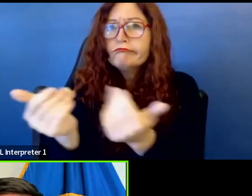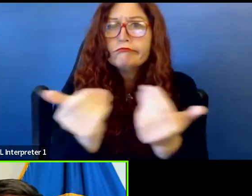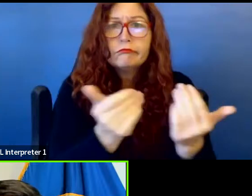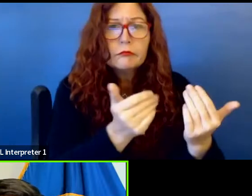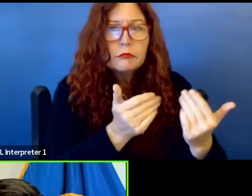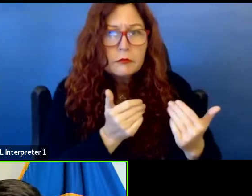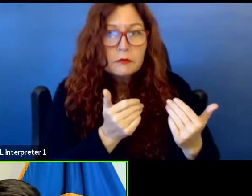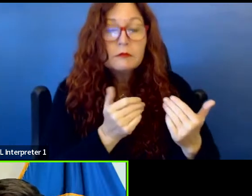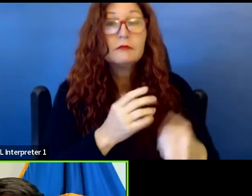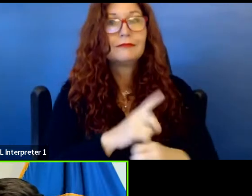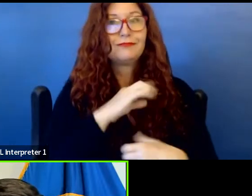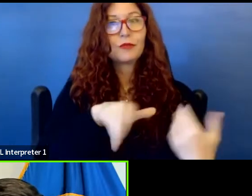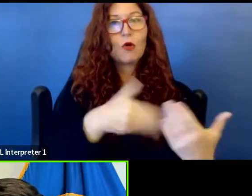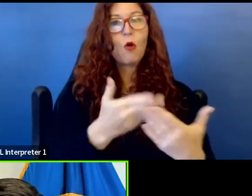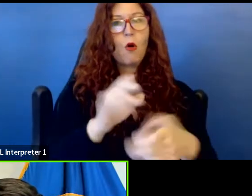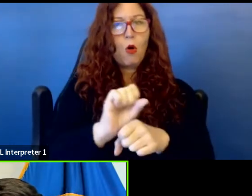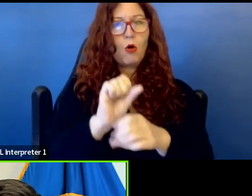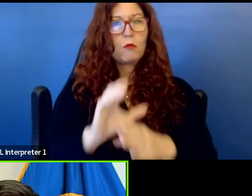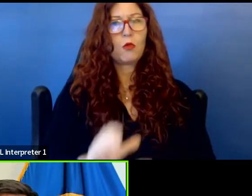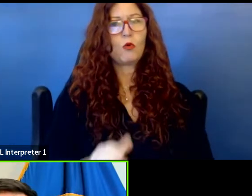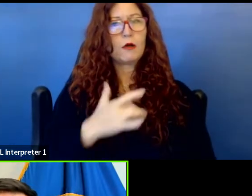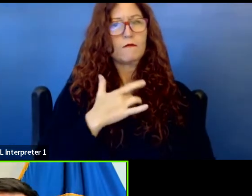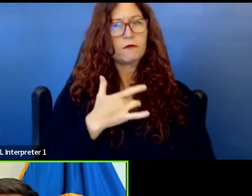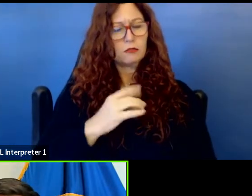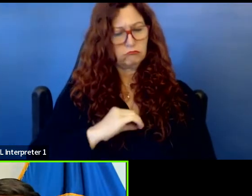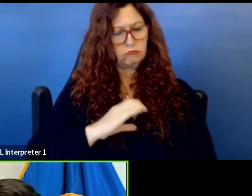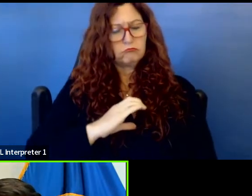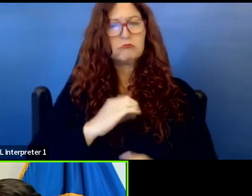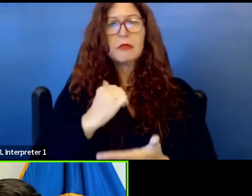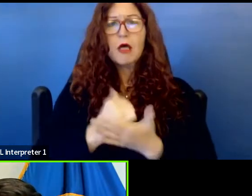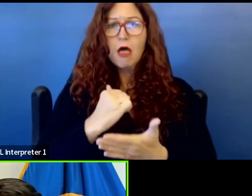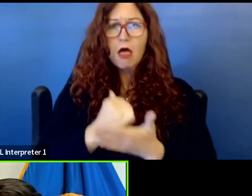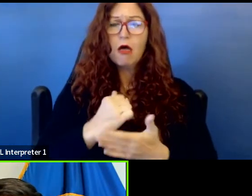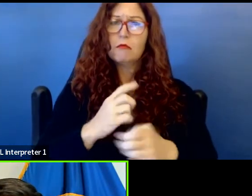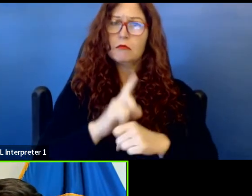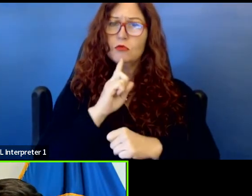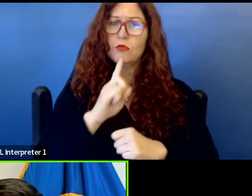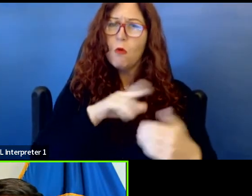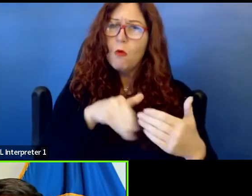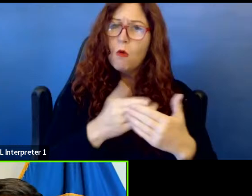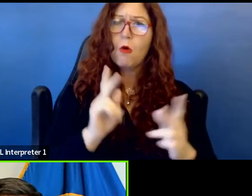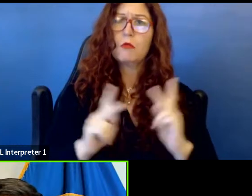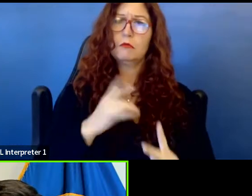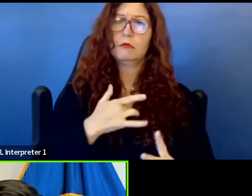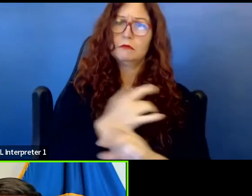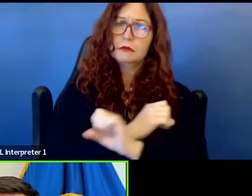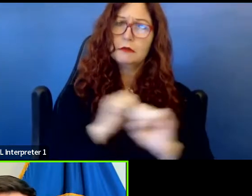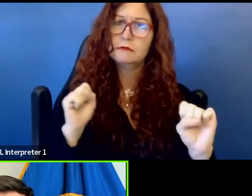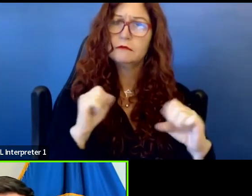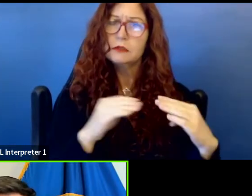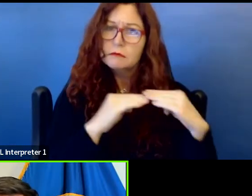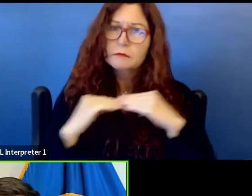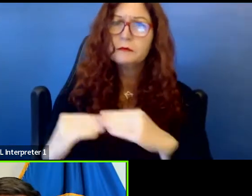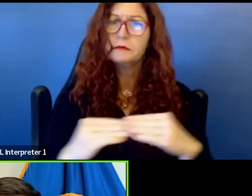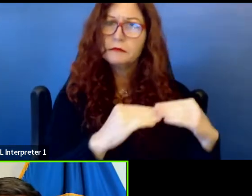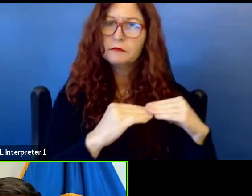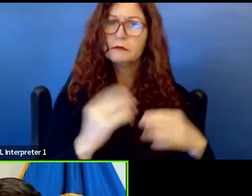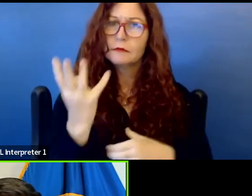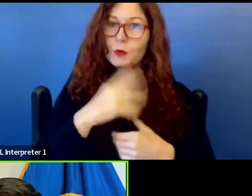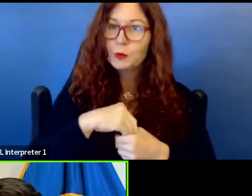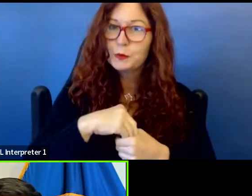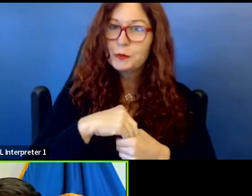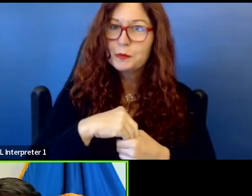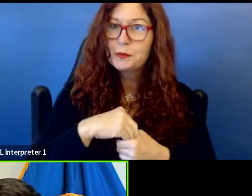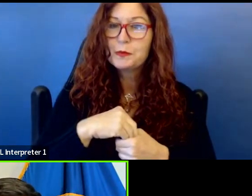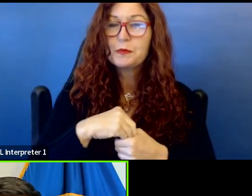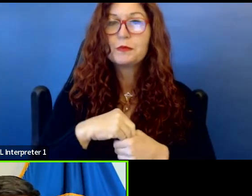promote a culture of diversity and inclusion these are just a few examples of recent efforts demonstrating an increased commitment to equal employment